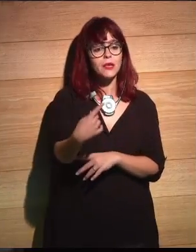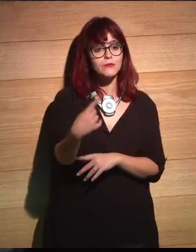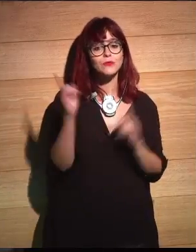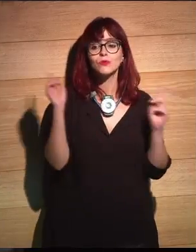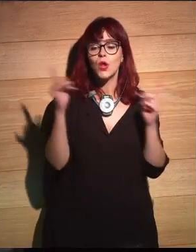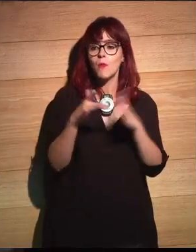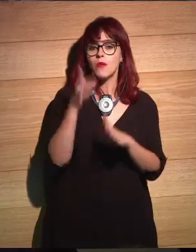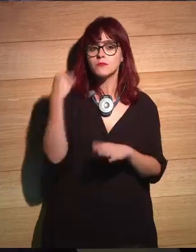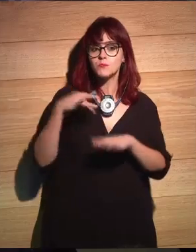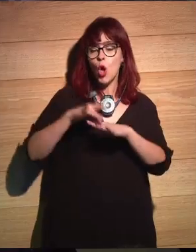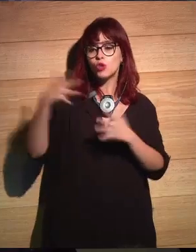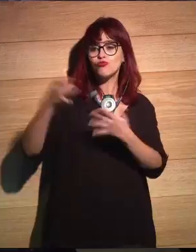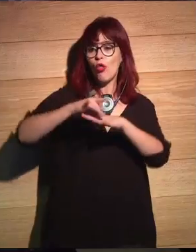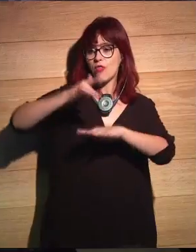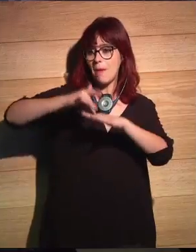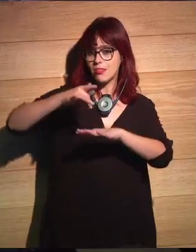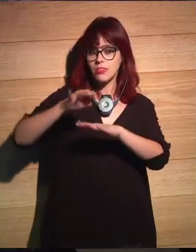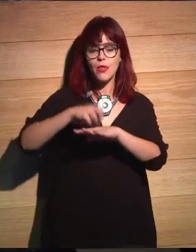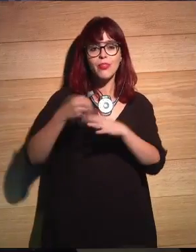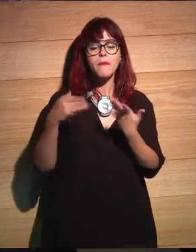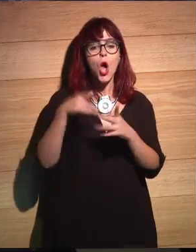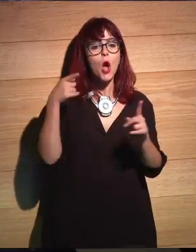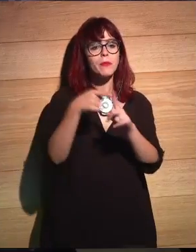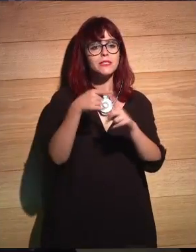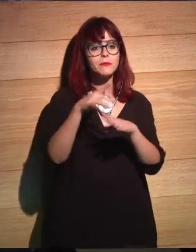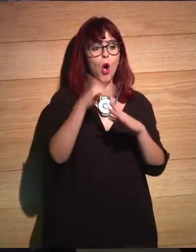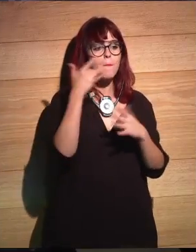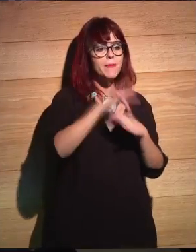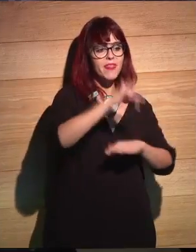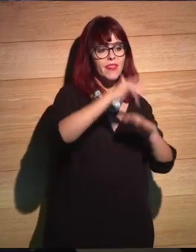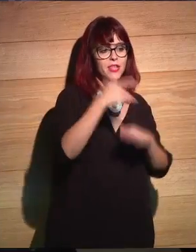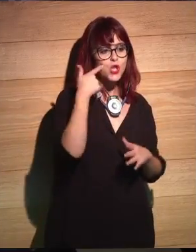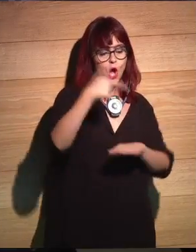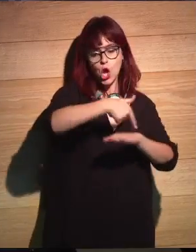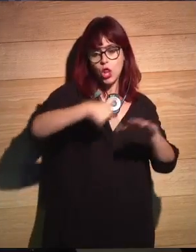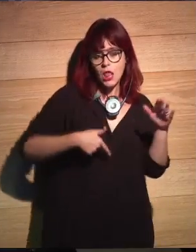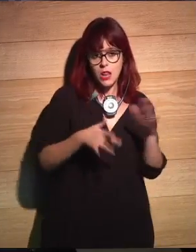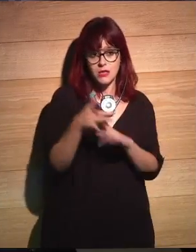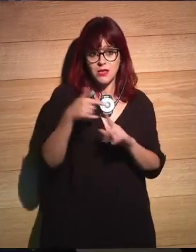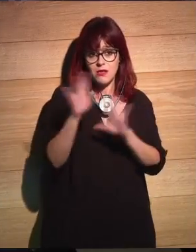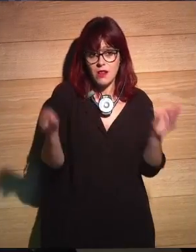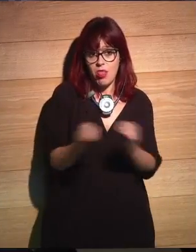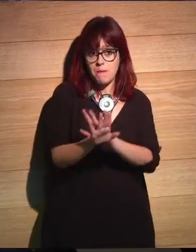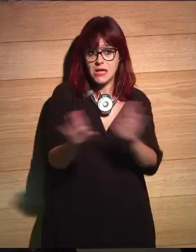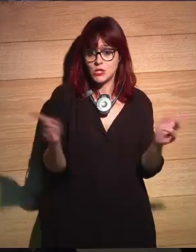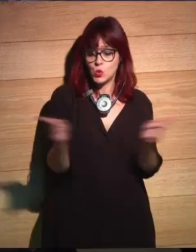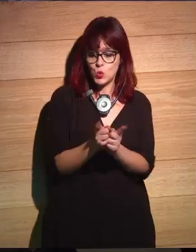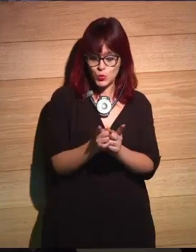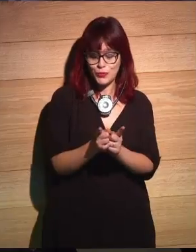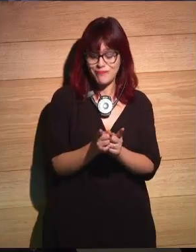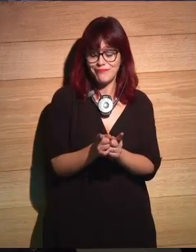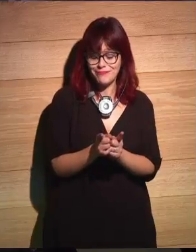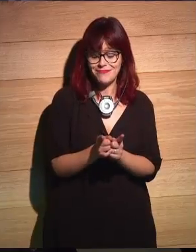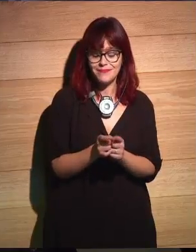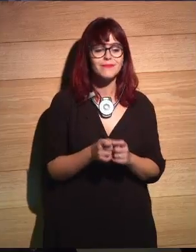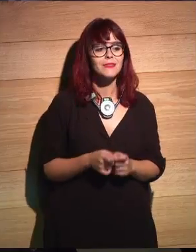more about it. That's perfect. Perfect. Yeah. Y Mónica, para cerrar. Sí, yo estoy de acuerdo con lo que